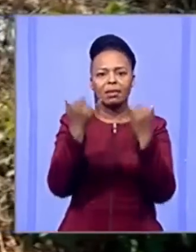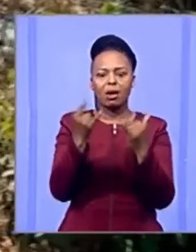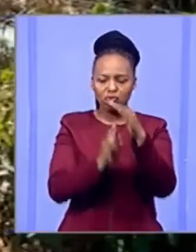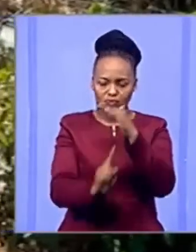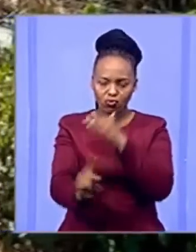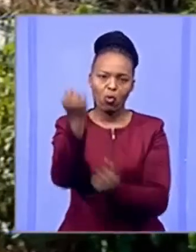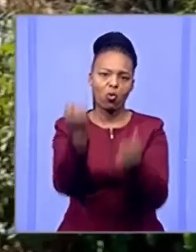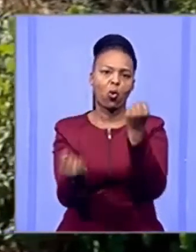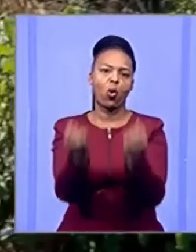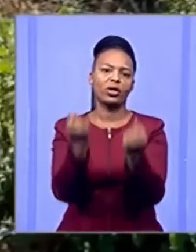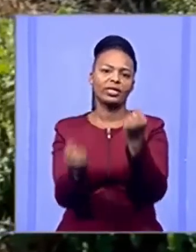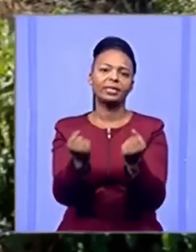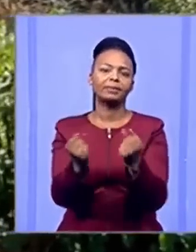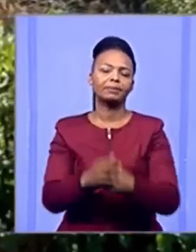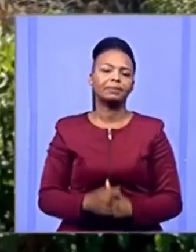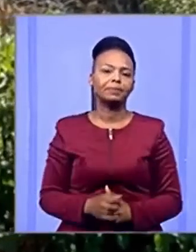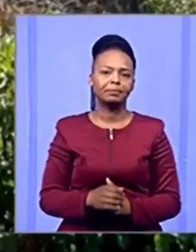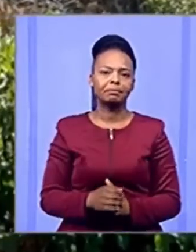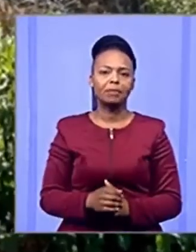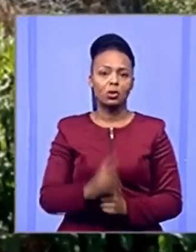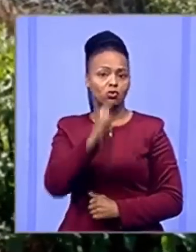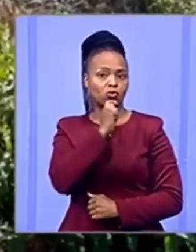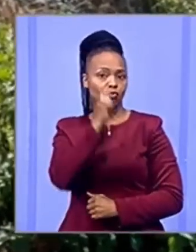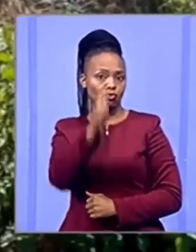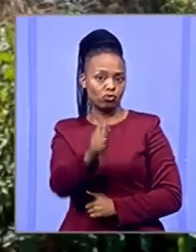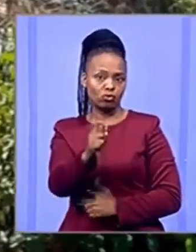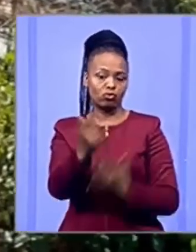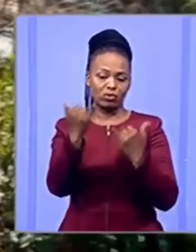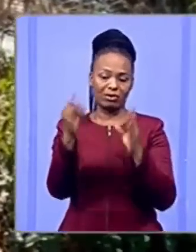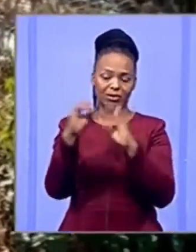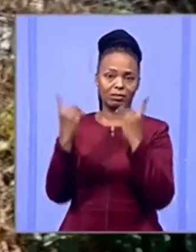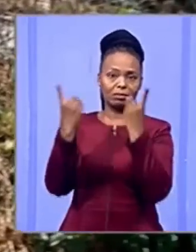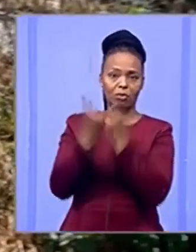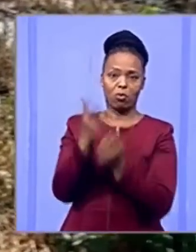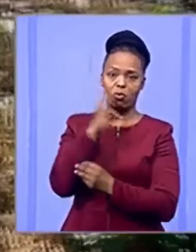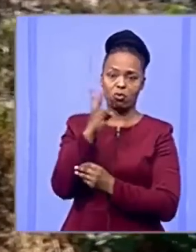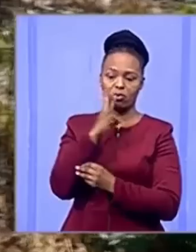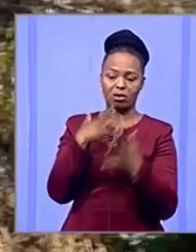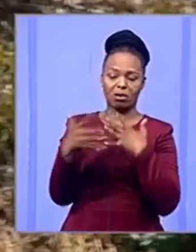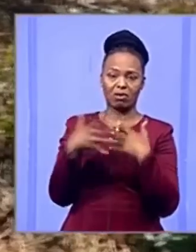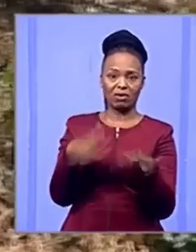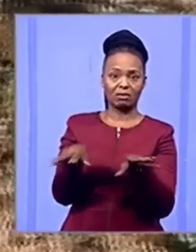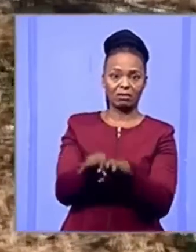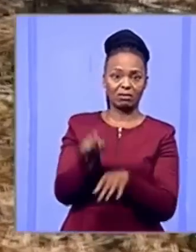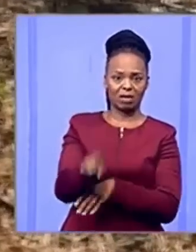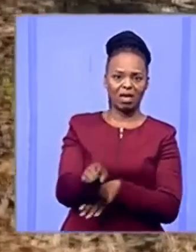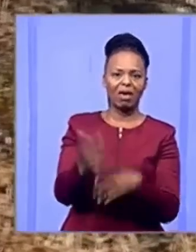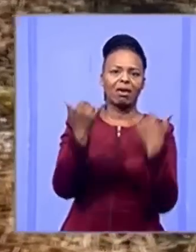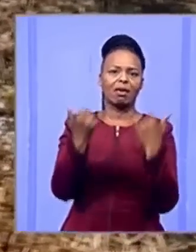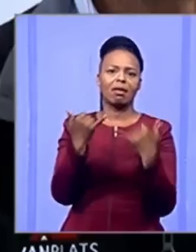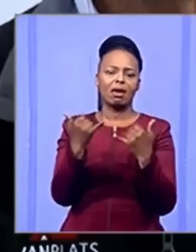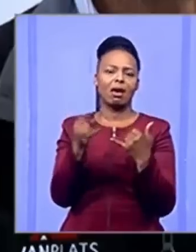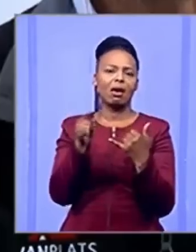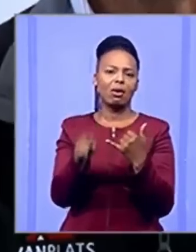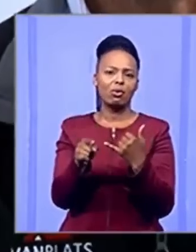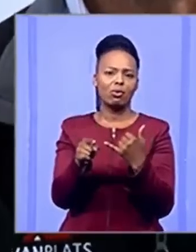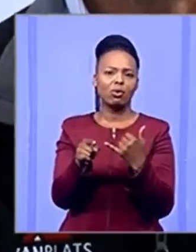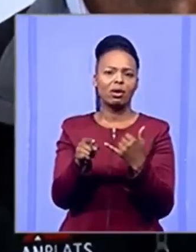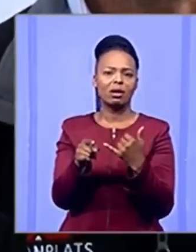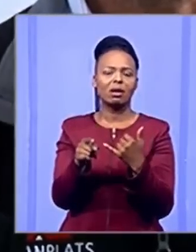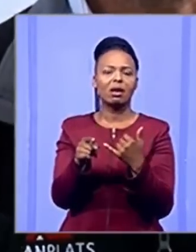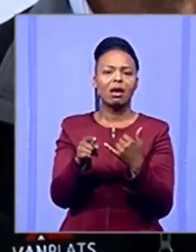court. Barno wanchar genete ba khoro ya metse le kelela tšhila ba ile ba risha